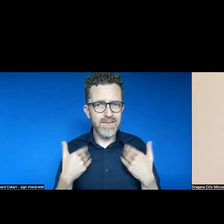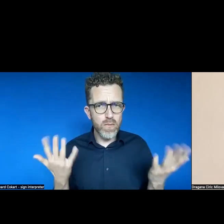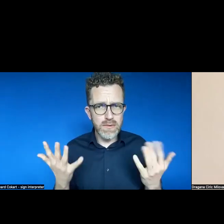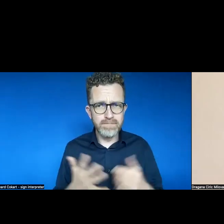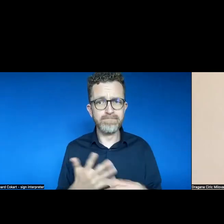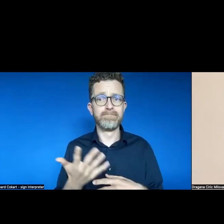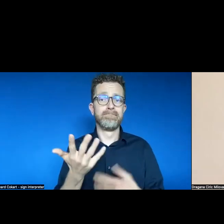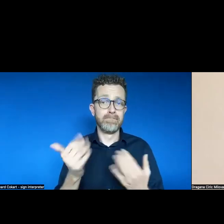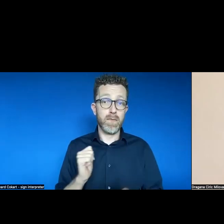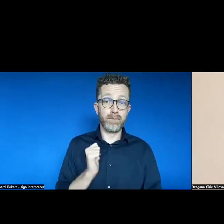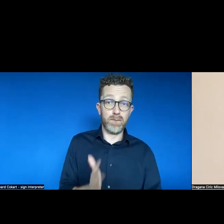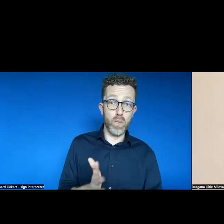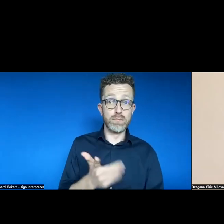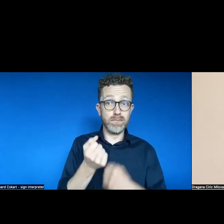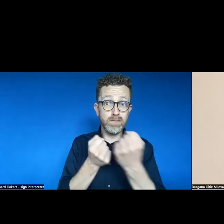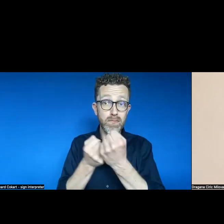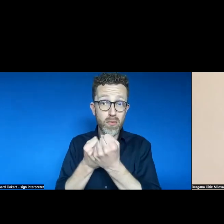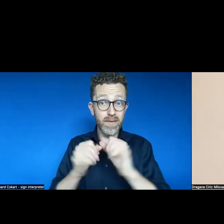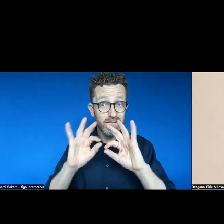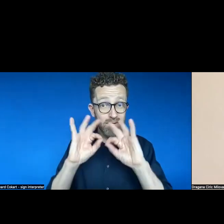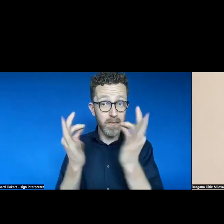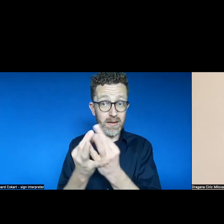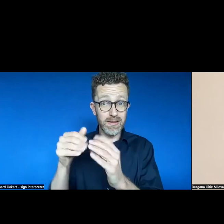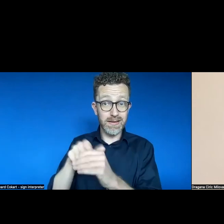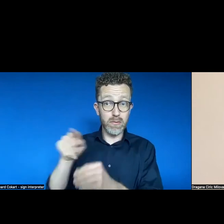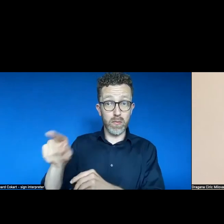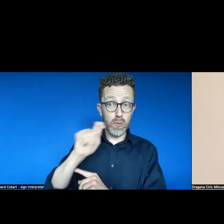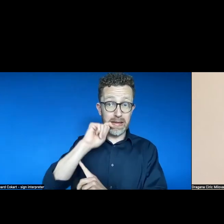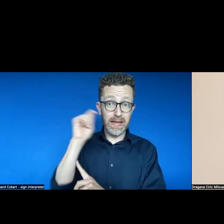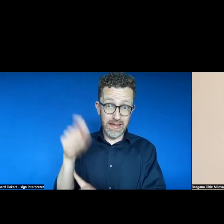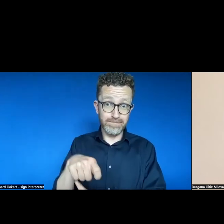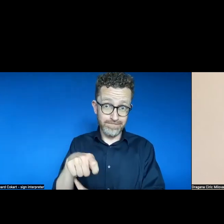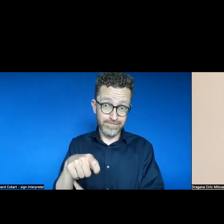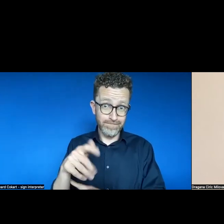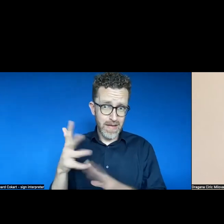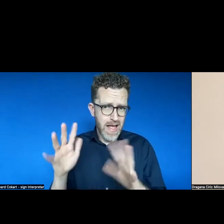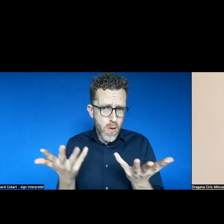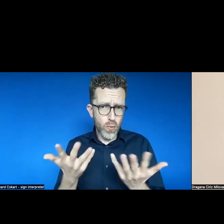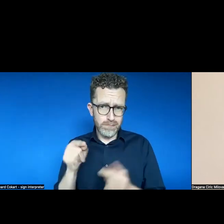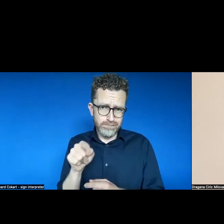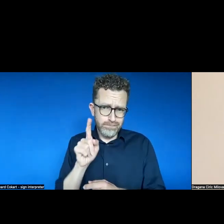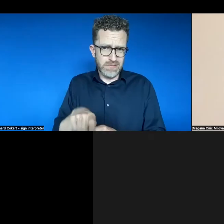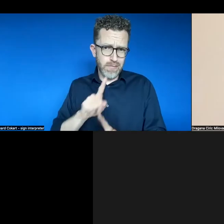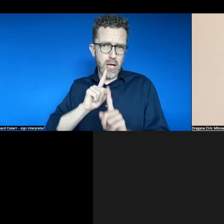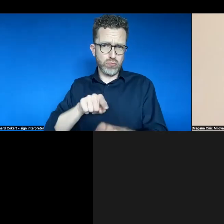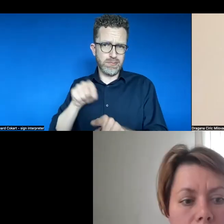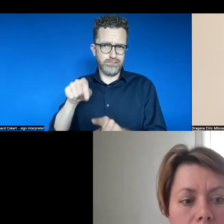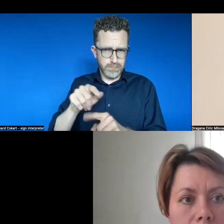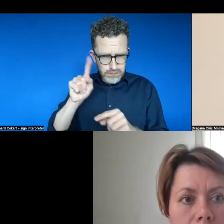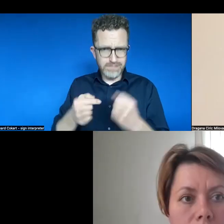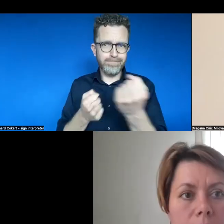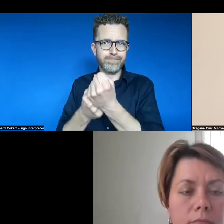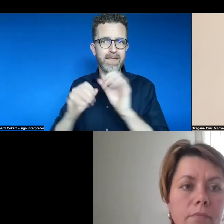the opportunities, how could maybe individuals from abroad help